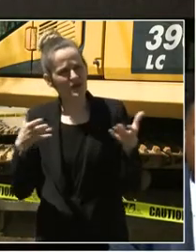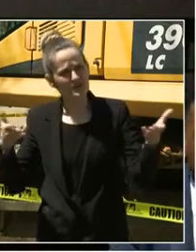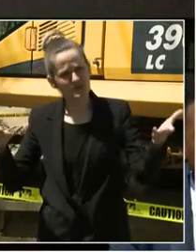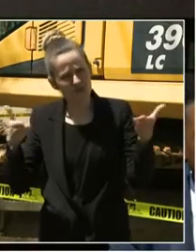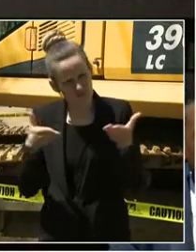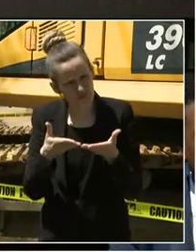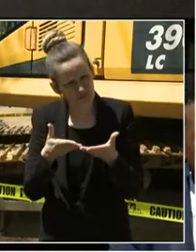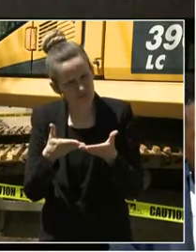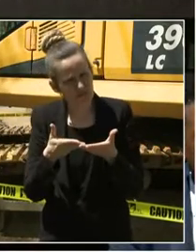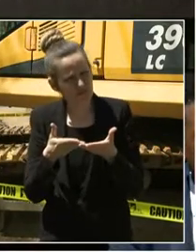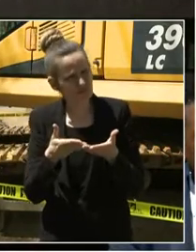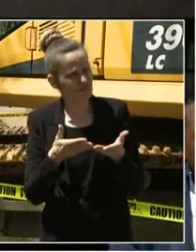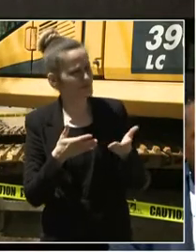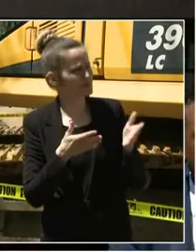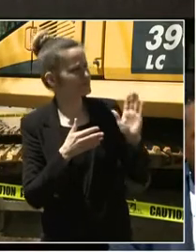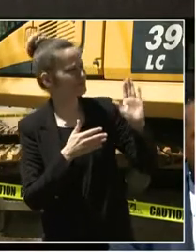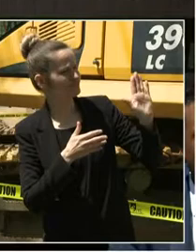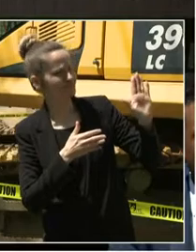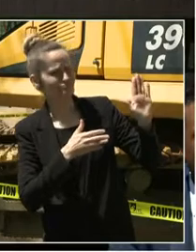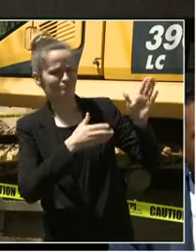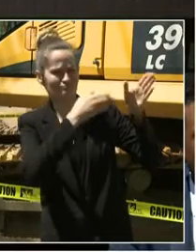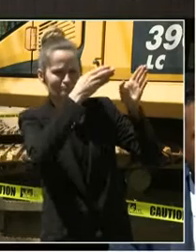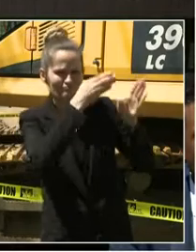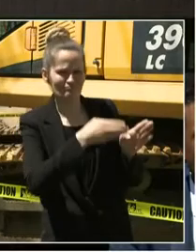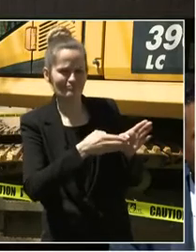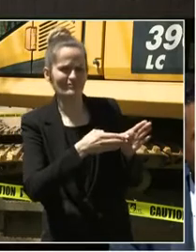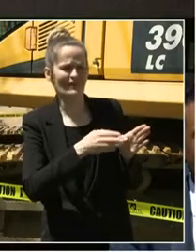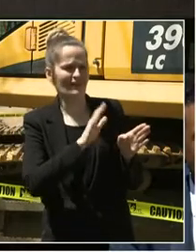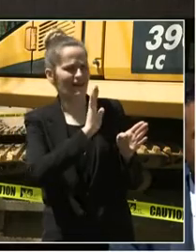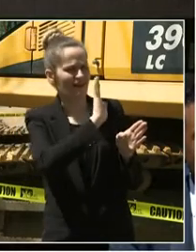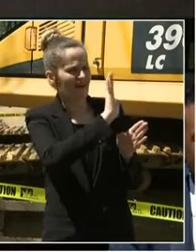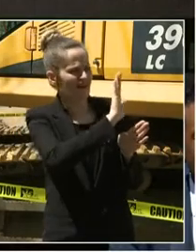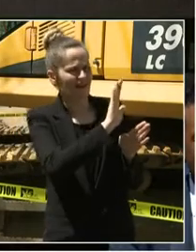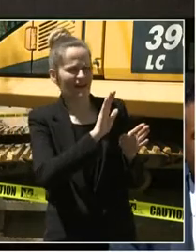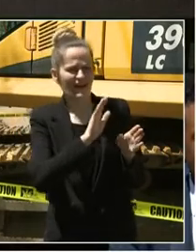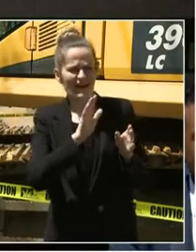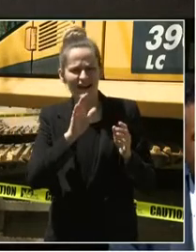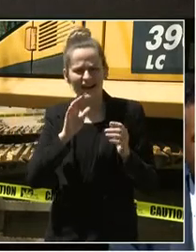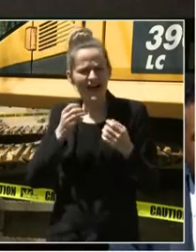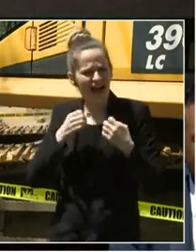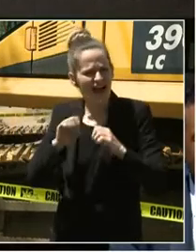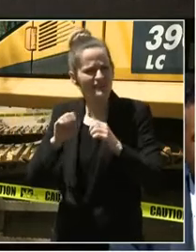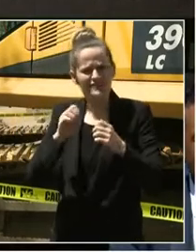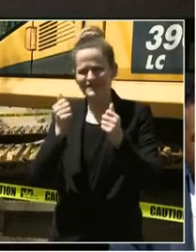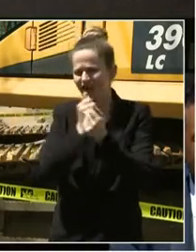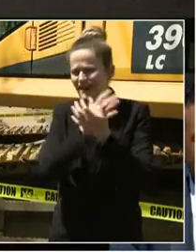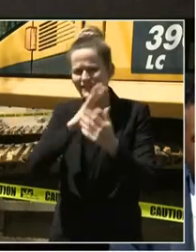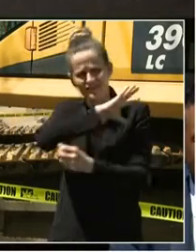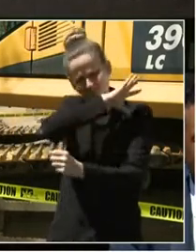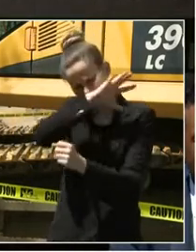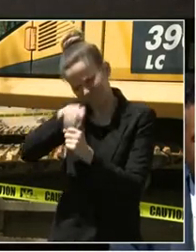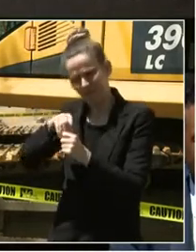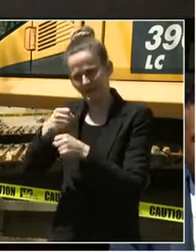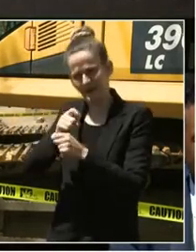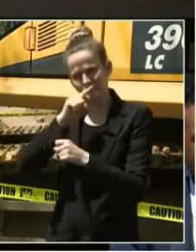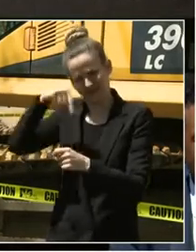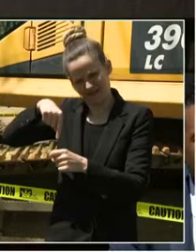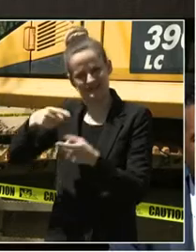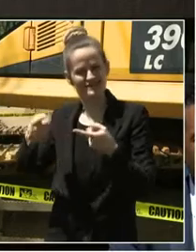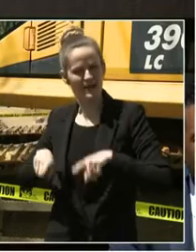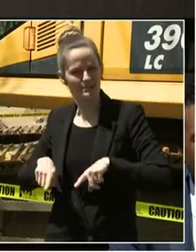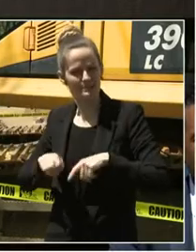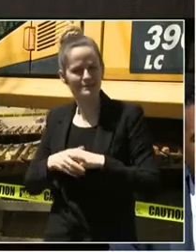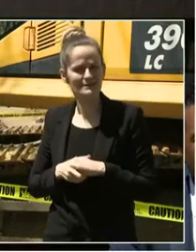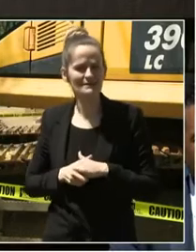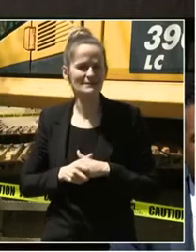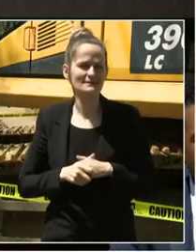the efforts that we are making now to be where we are today. The bill that